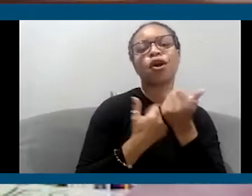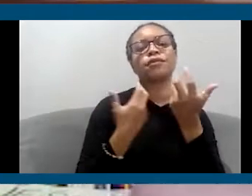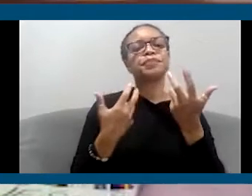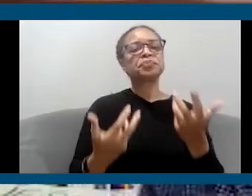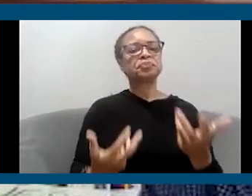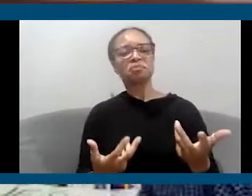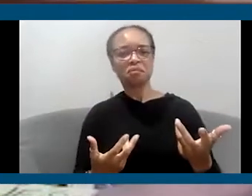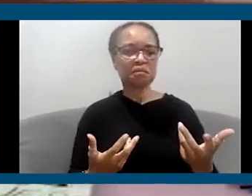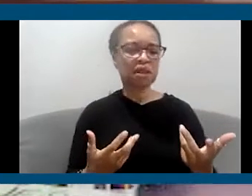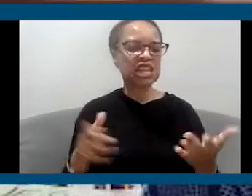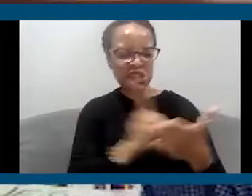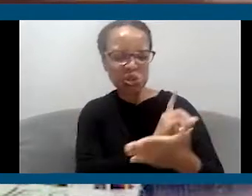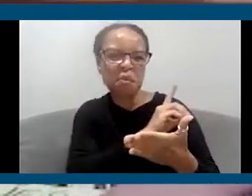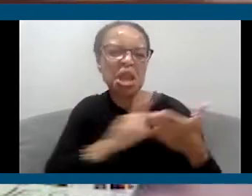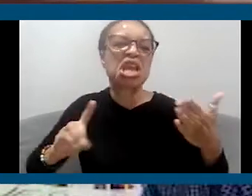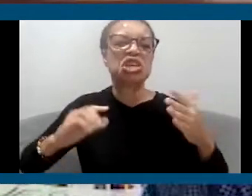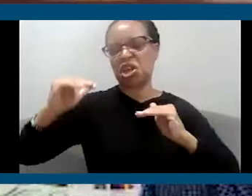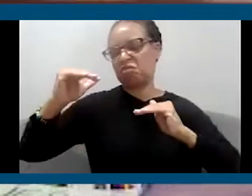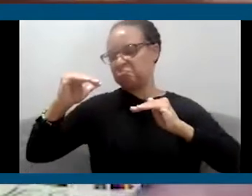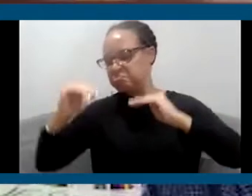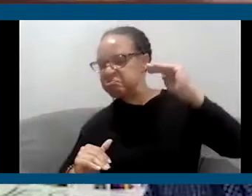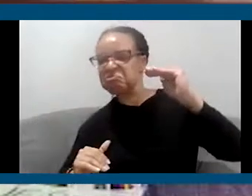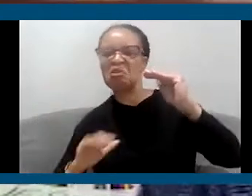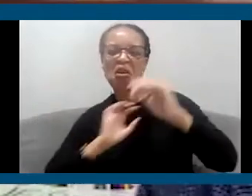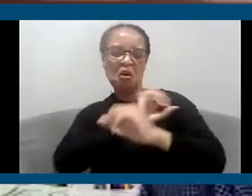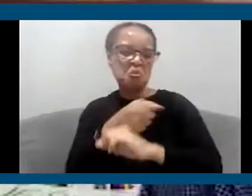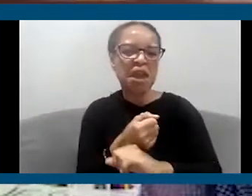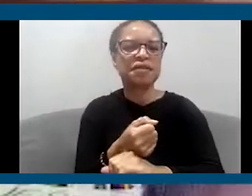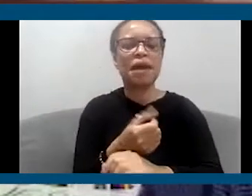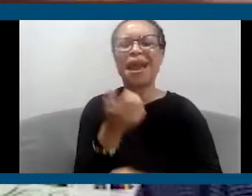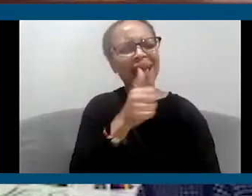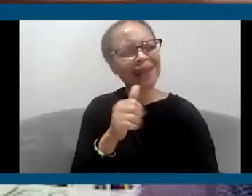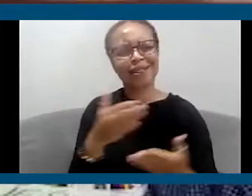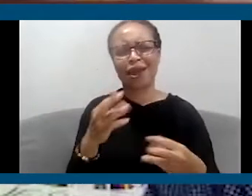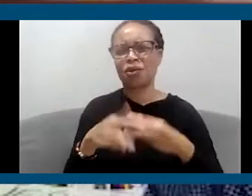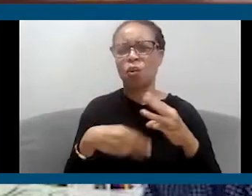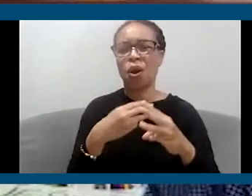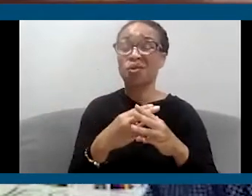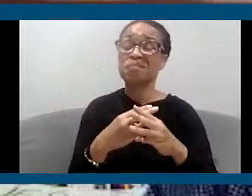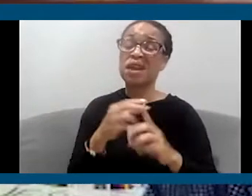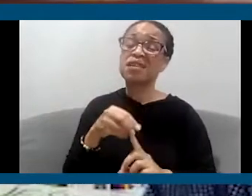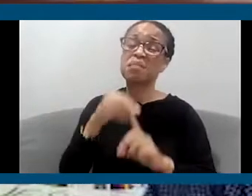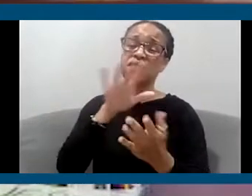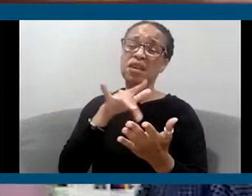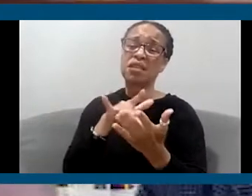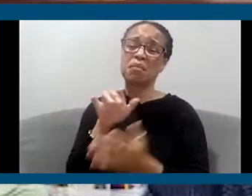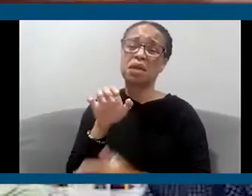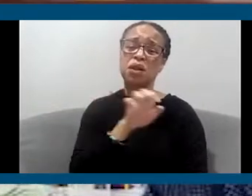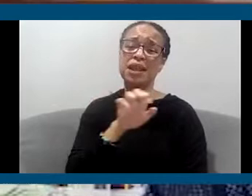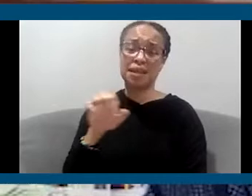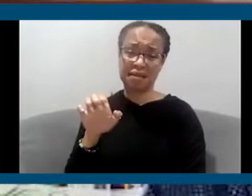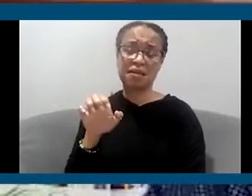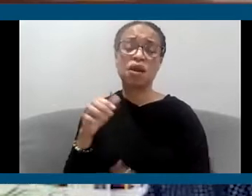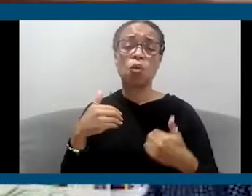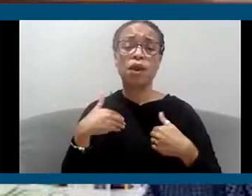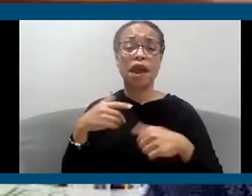apartheid, discrimination, racism, dictatorships anywhere in the world, especially in the Middle East and Muslim majority countries where we have a